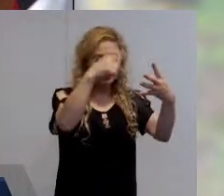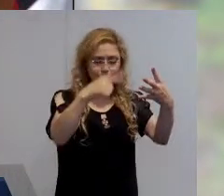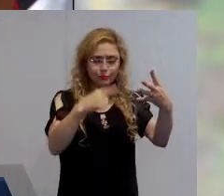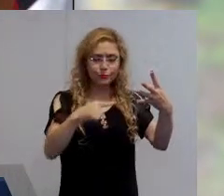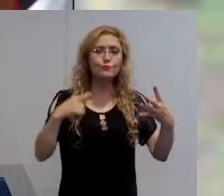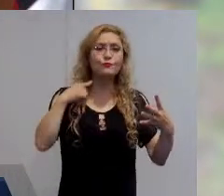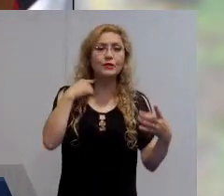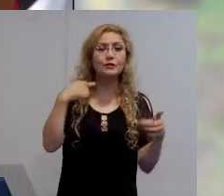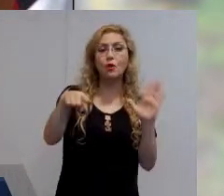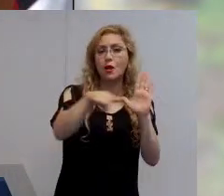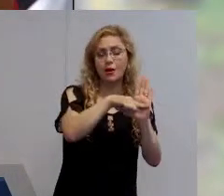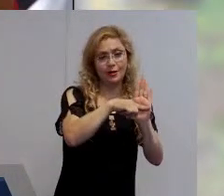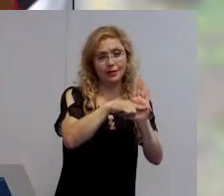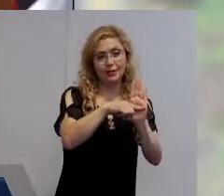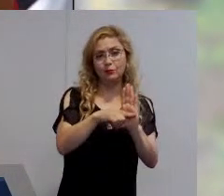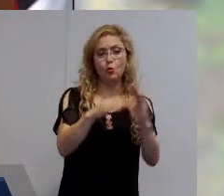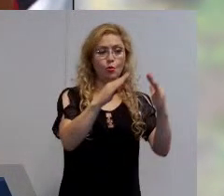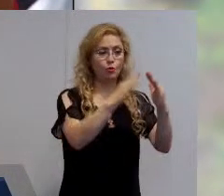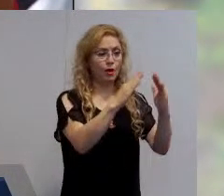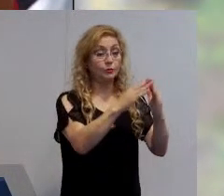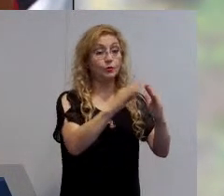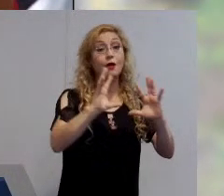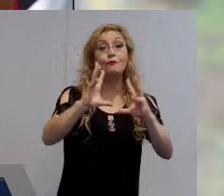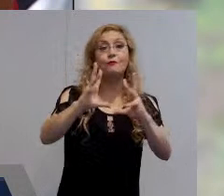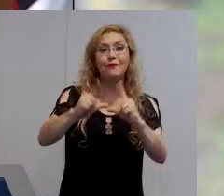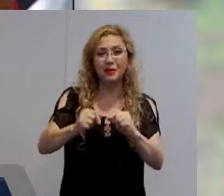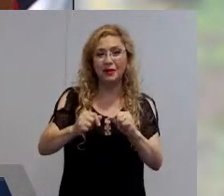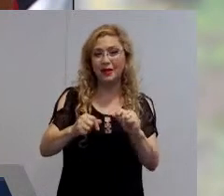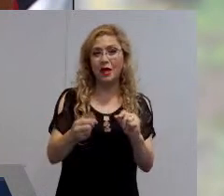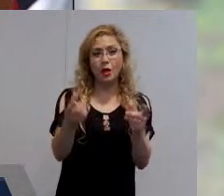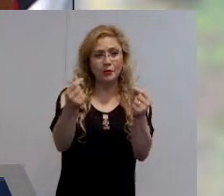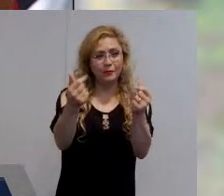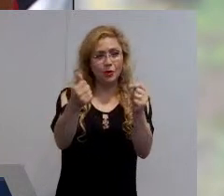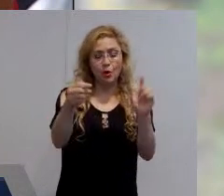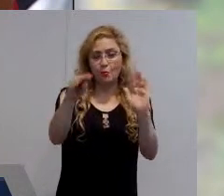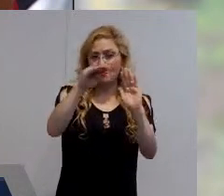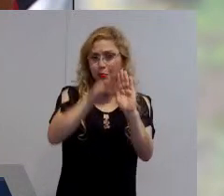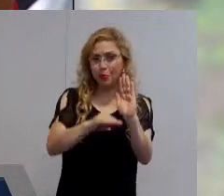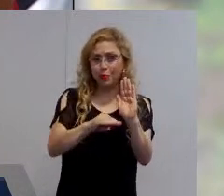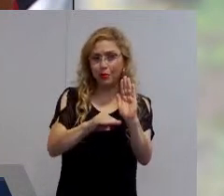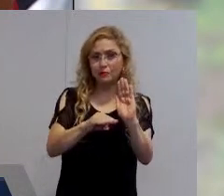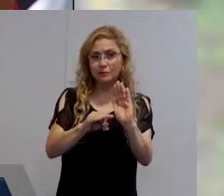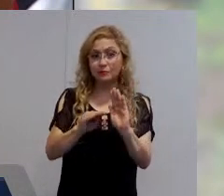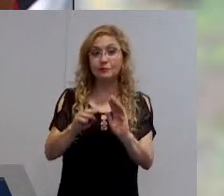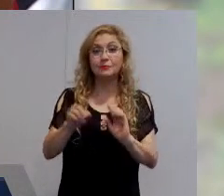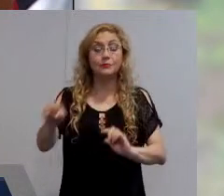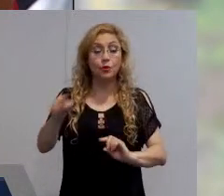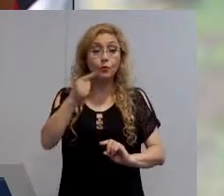these have had a particularly negative impact on the lower income families and